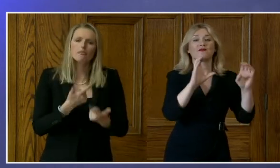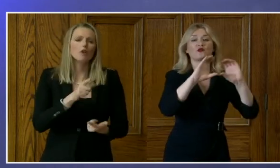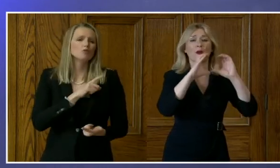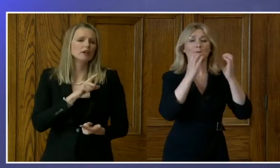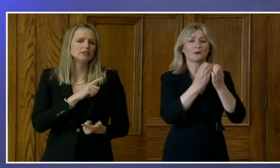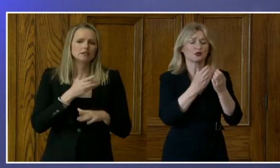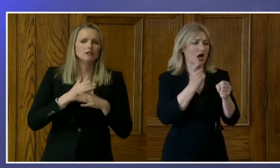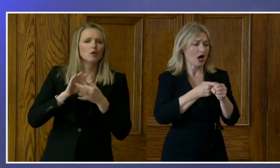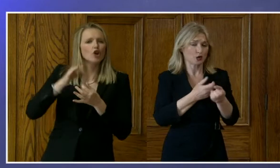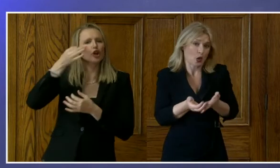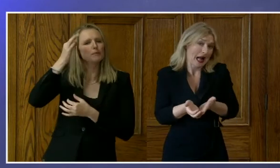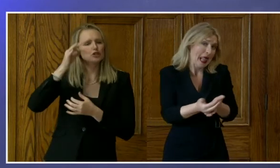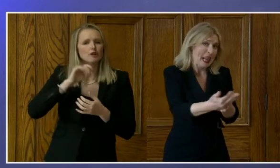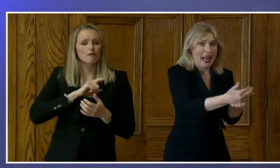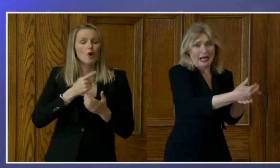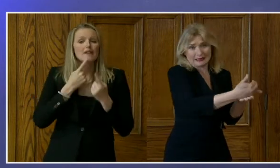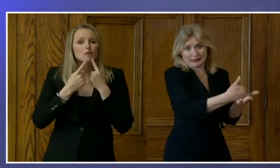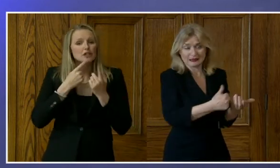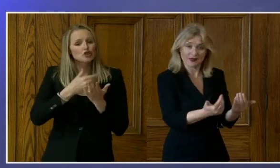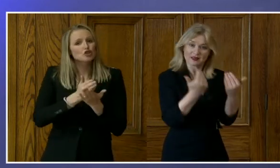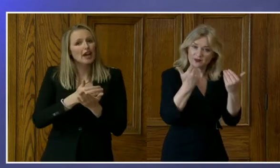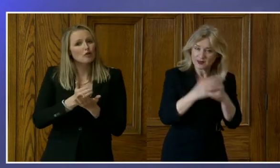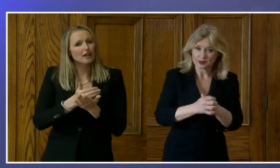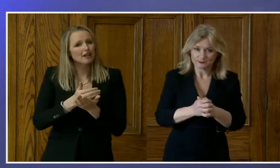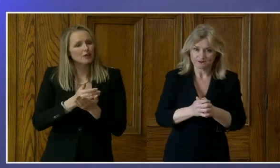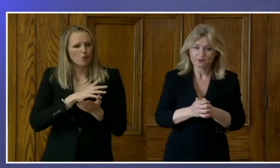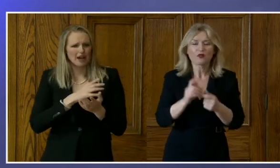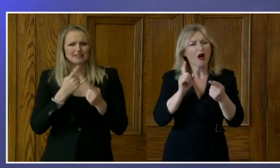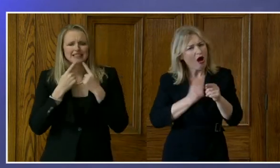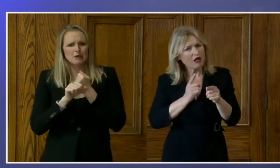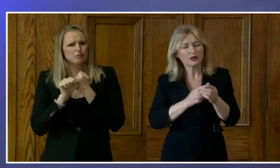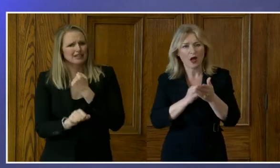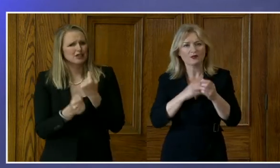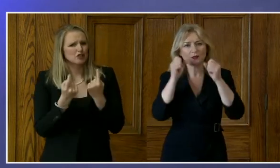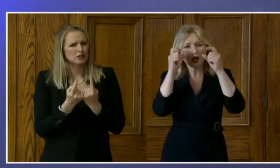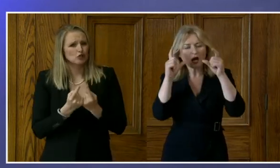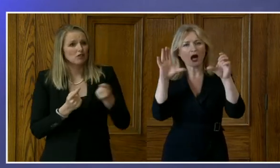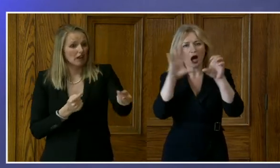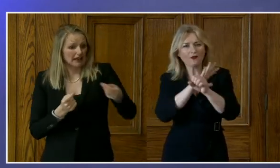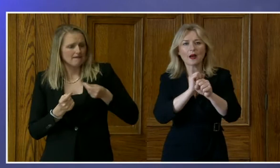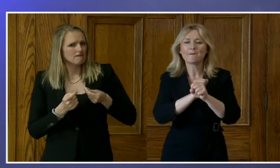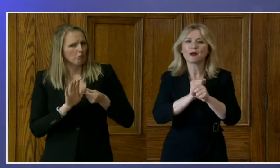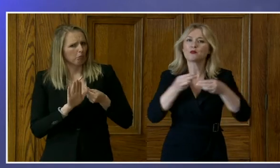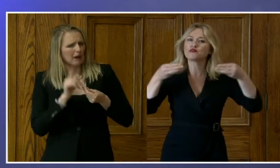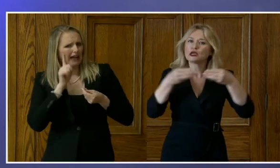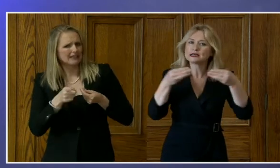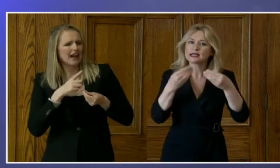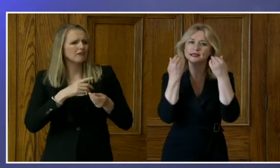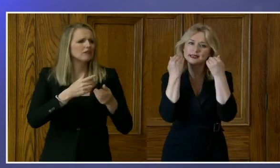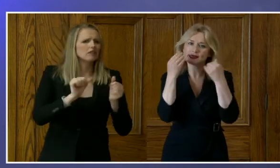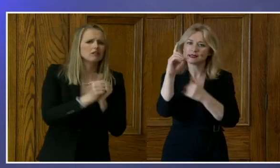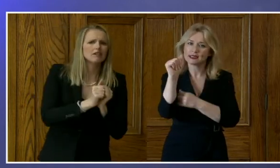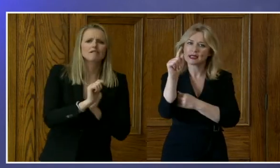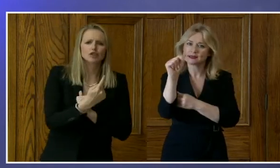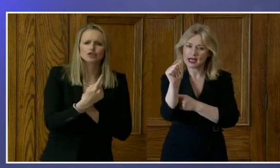the Commissioner in terms of data sharing, because there are data protection issues that we have to adhere to. And of course, also working with